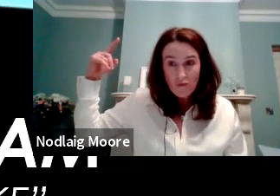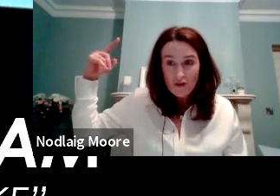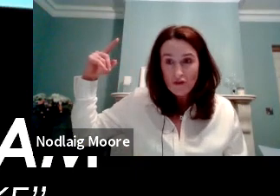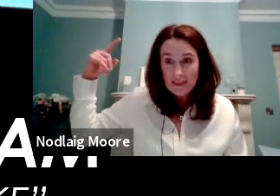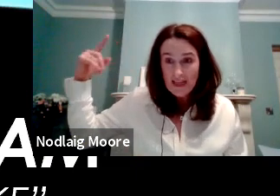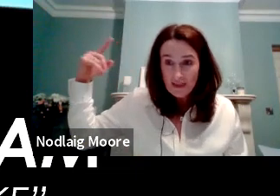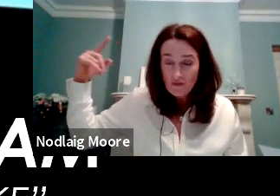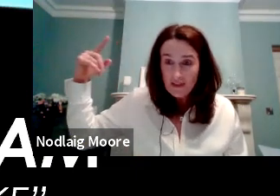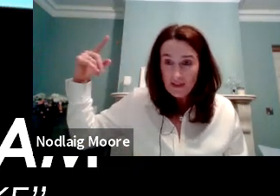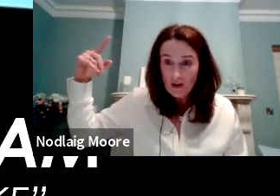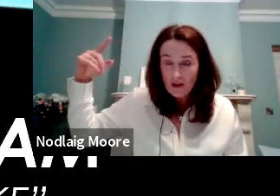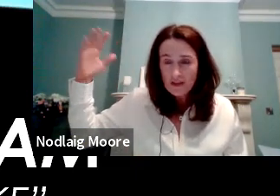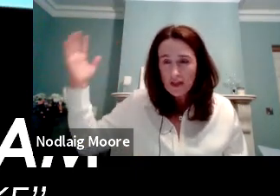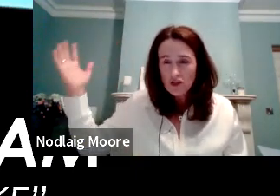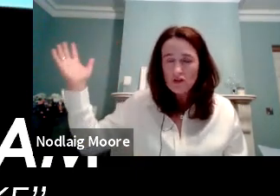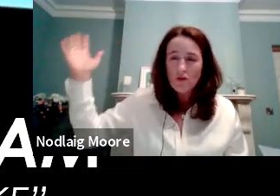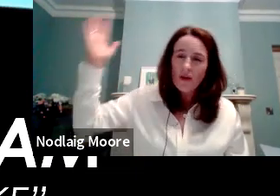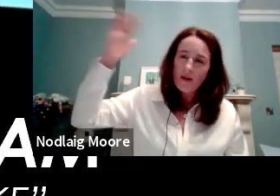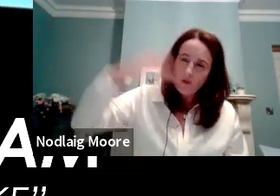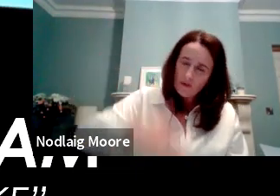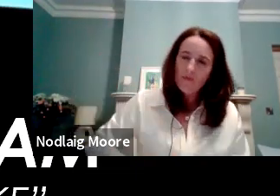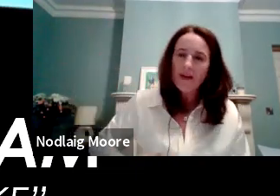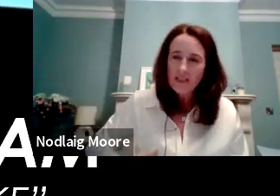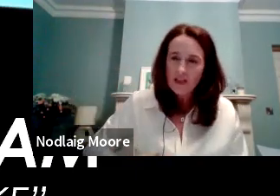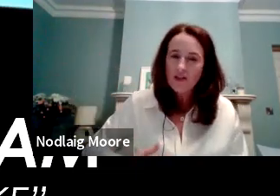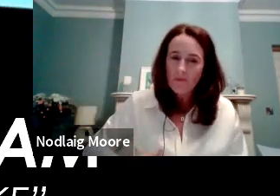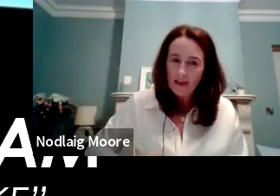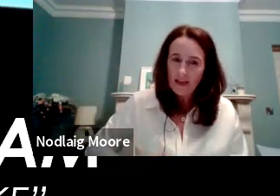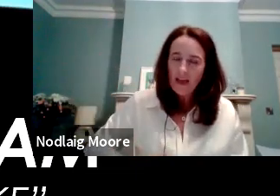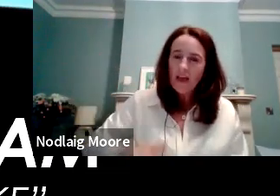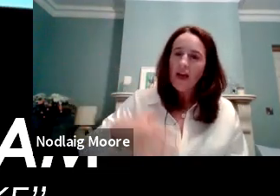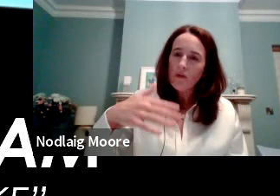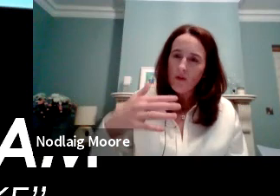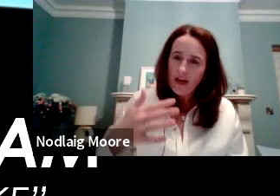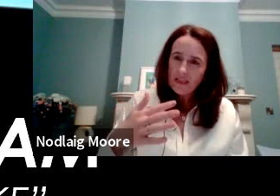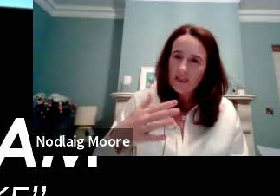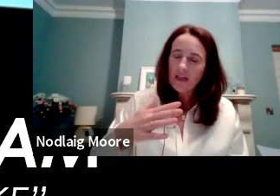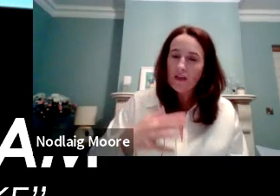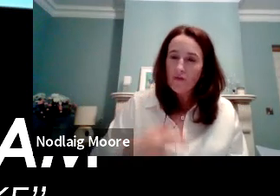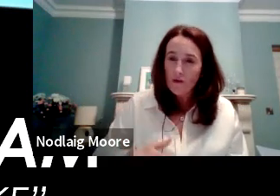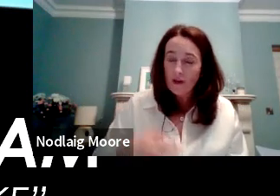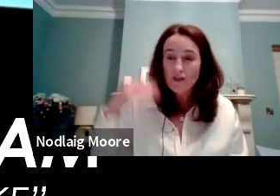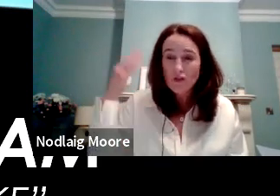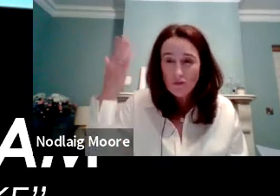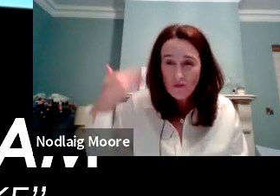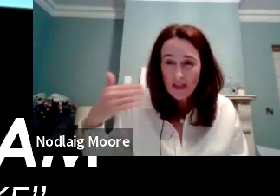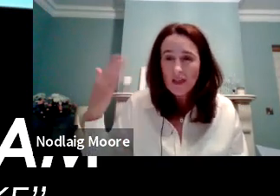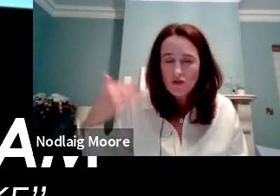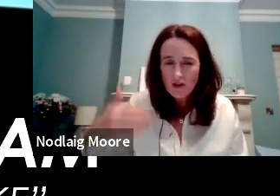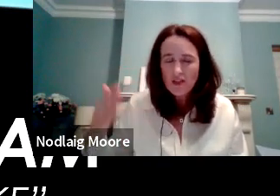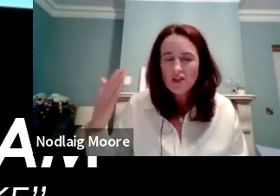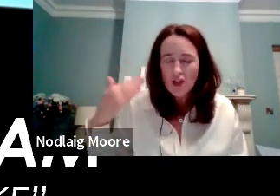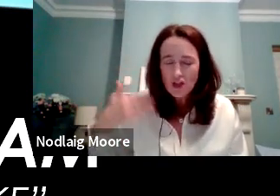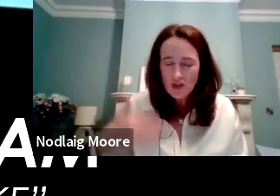might have one of those catastrophizing thoughts and I just go, okay, I'm going to bring my attention back. And the rising and the falling. So you're